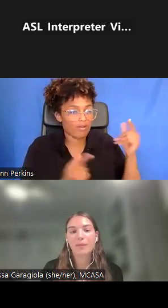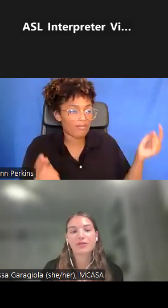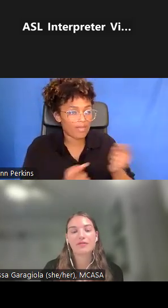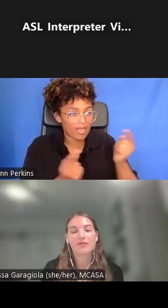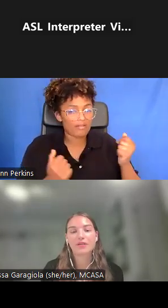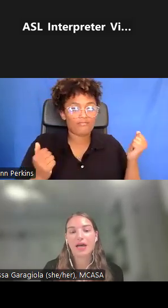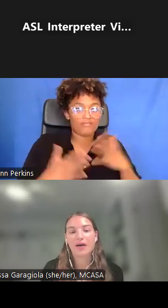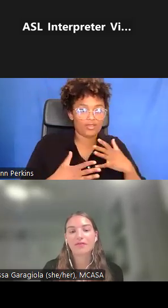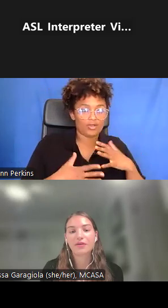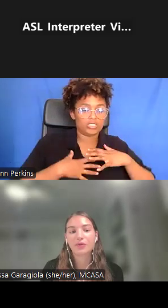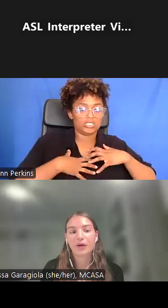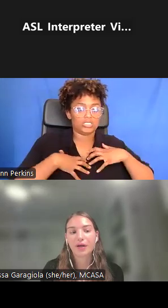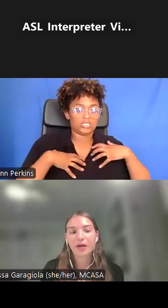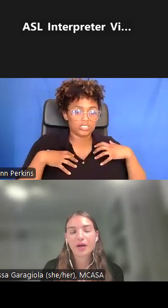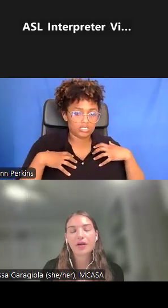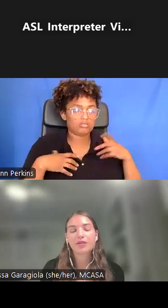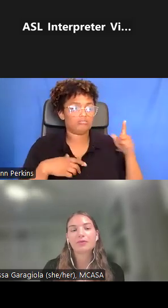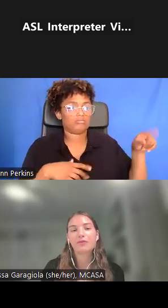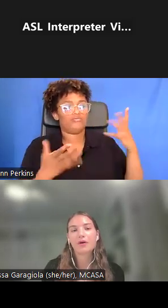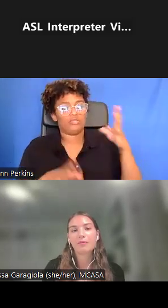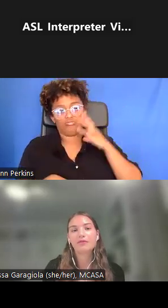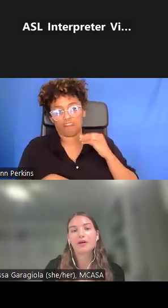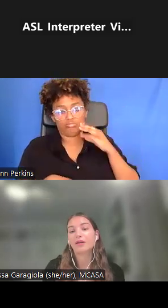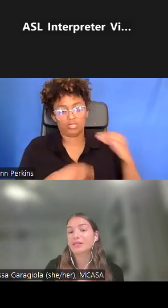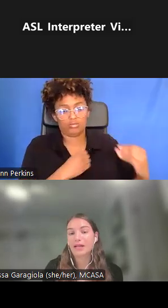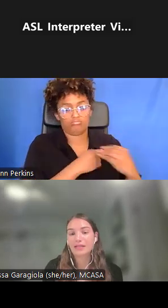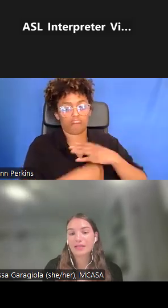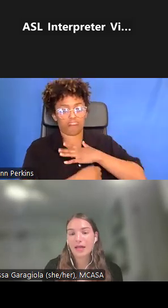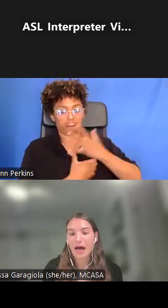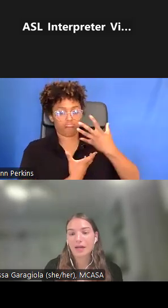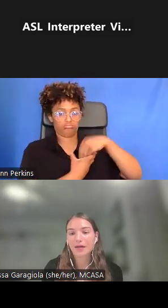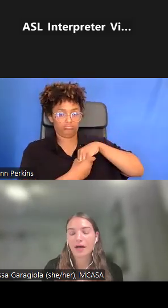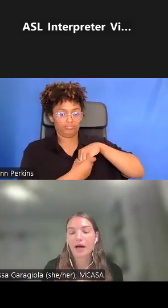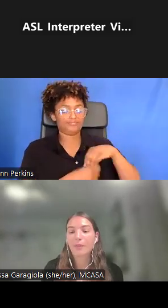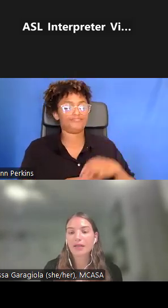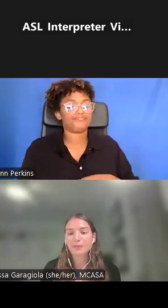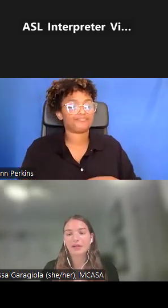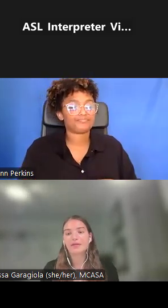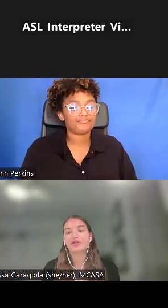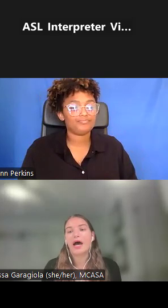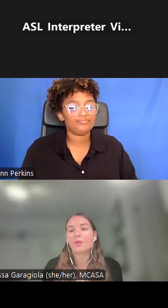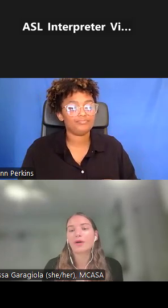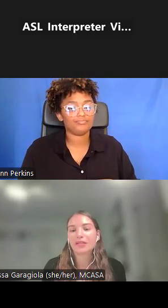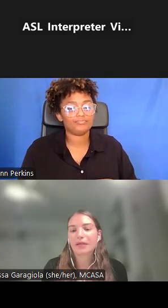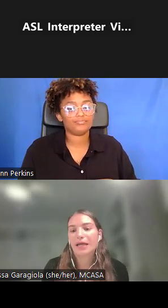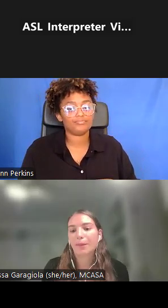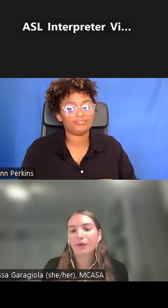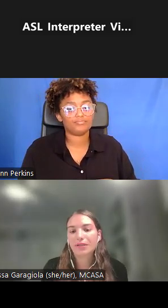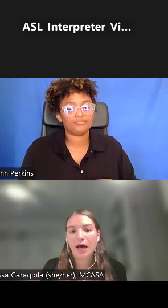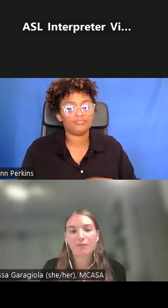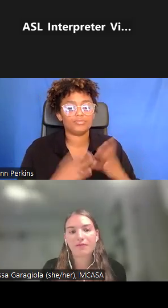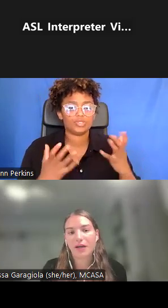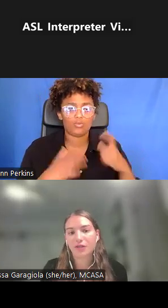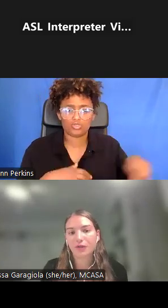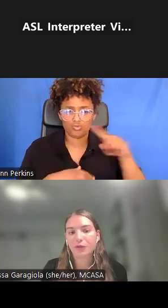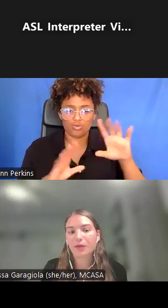that trauma survivors have endured. So before moving on to the next slide, let's put in the chat, what are some examples